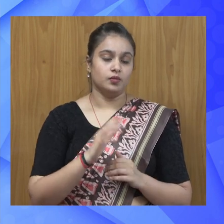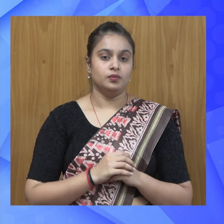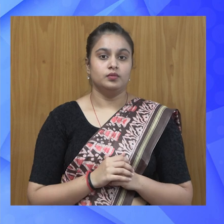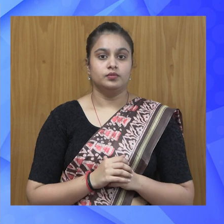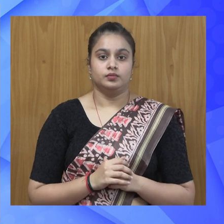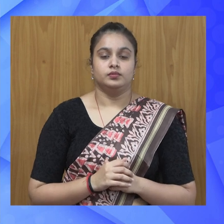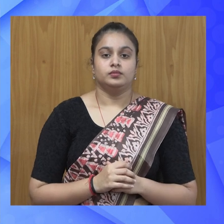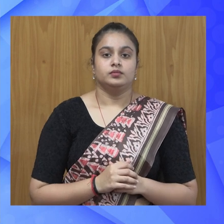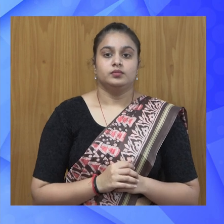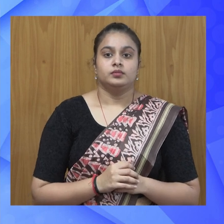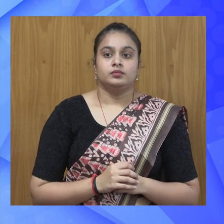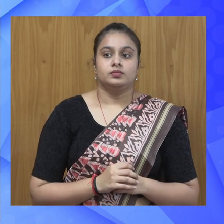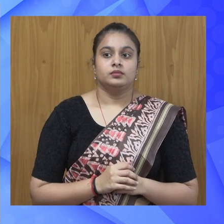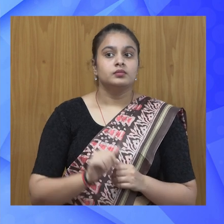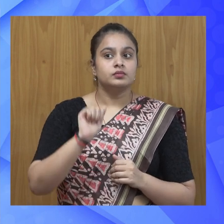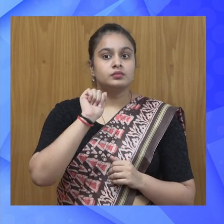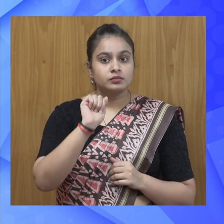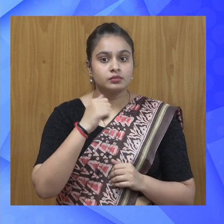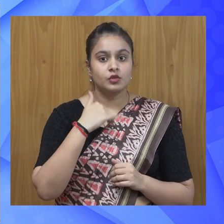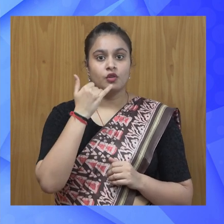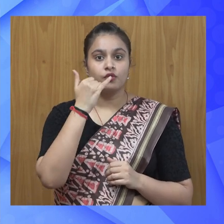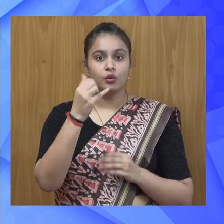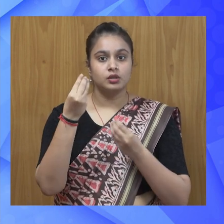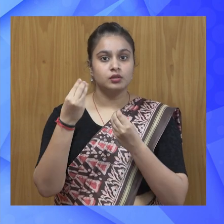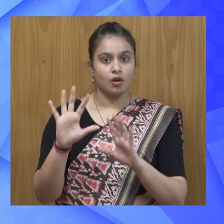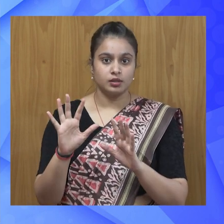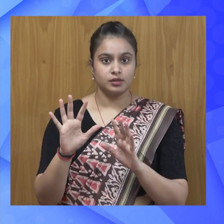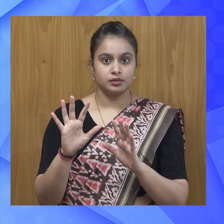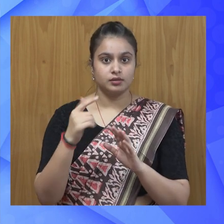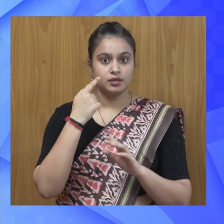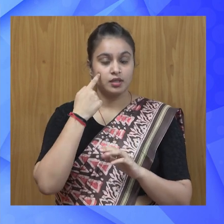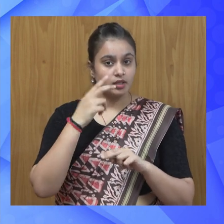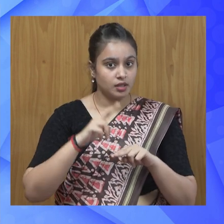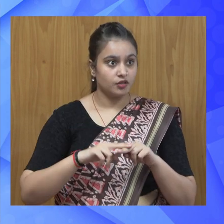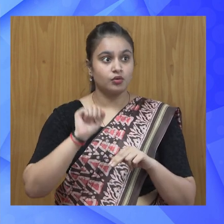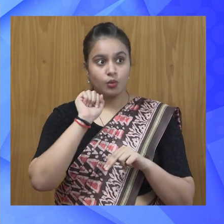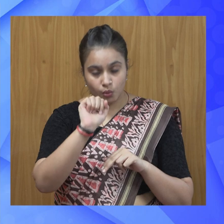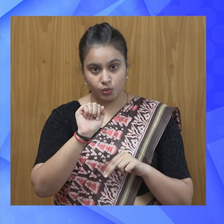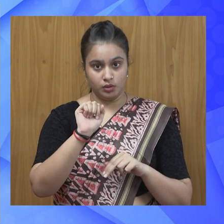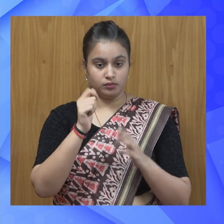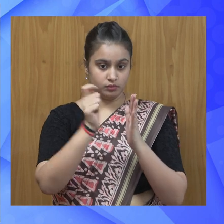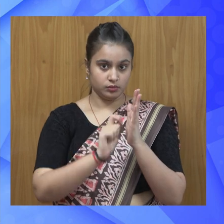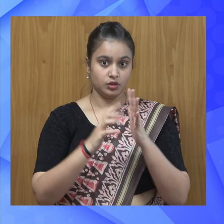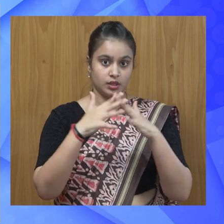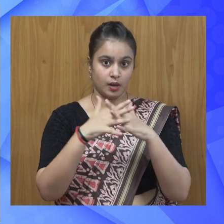provision when your phone is lost. Next. Please note it down.